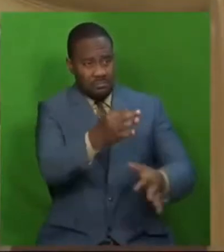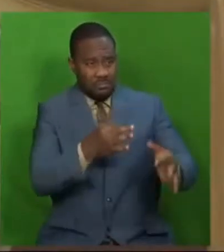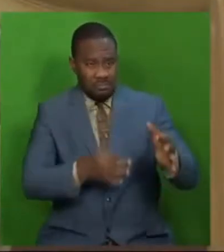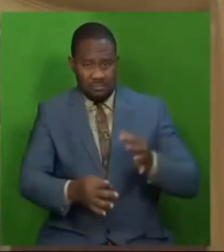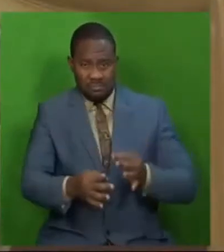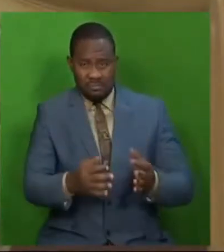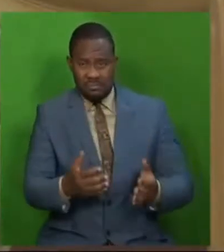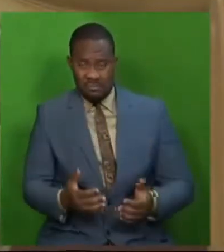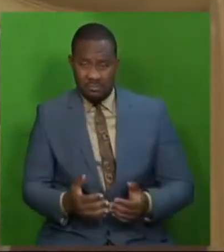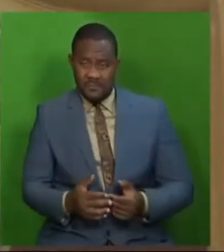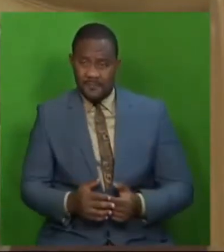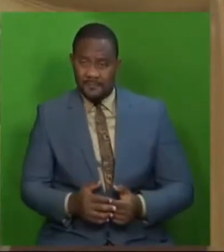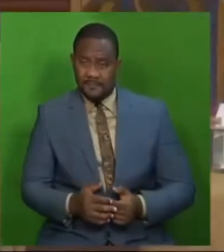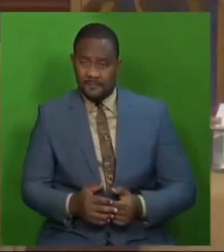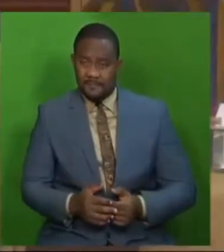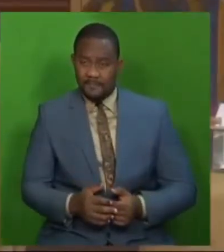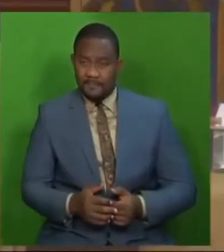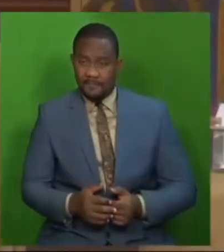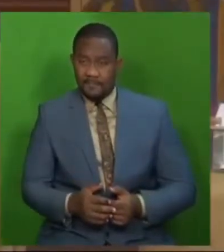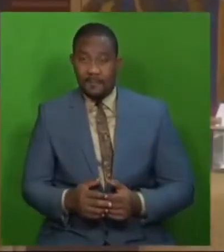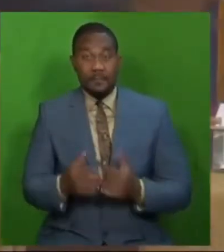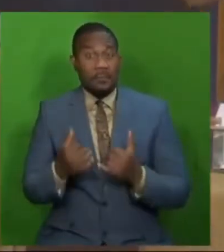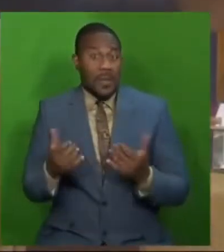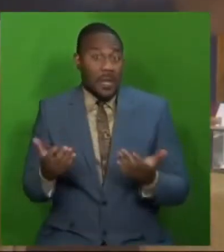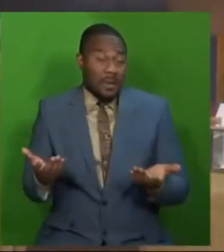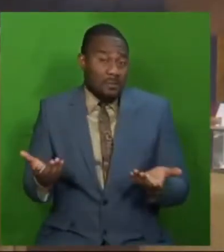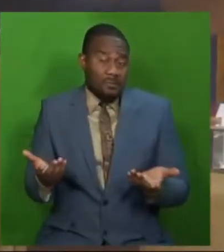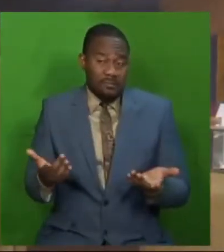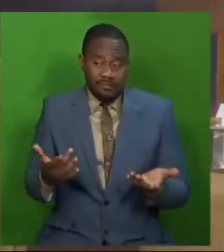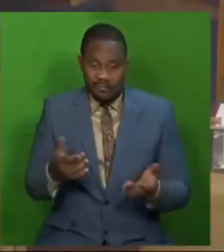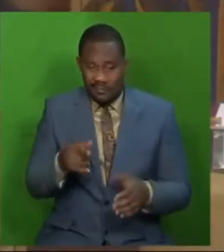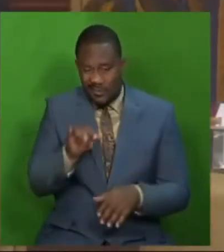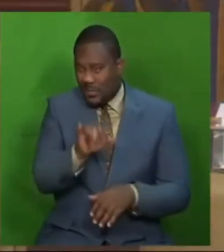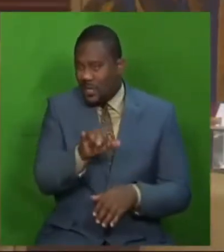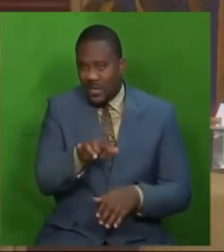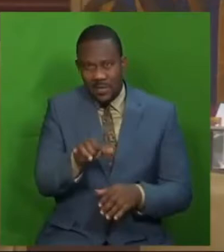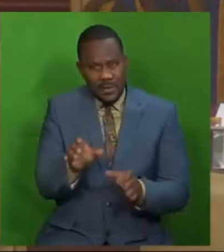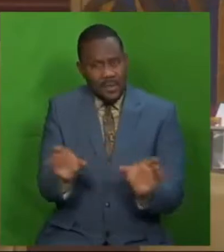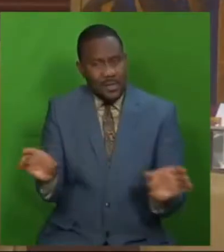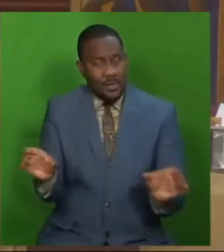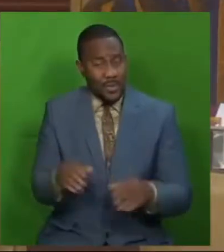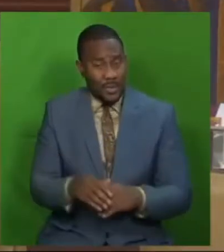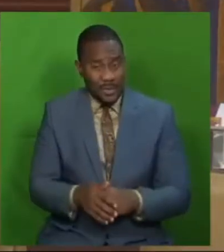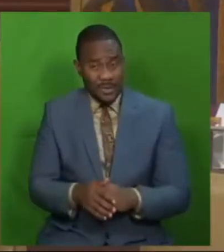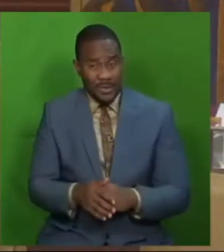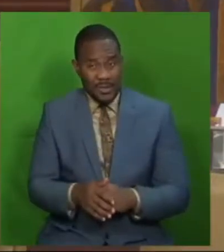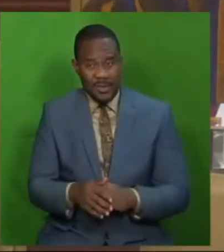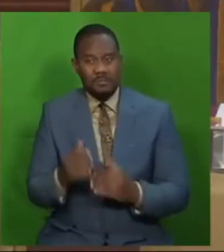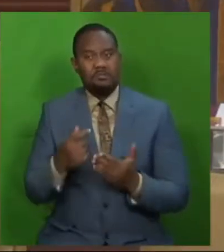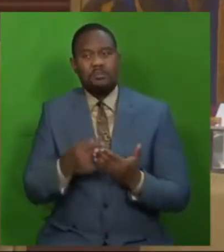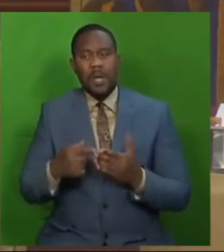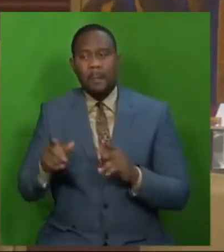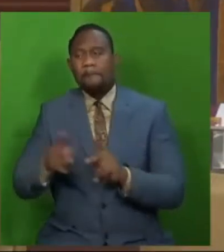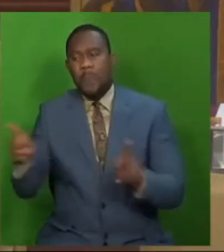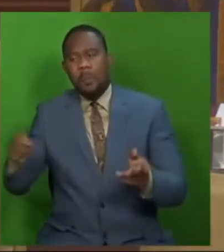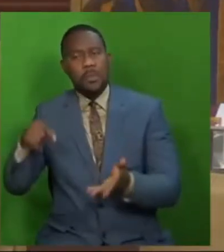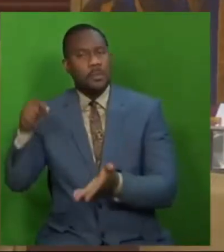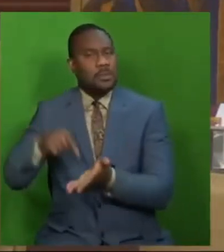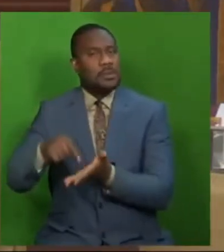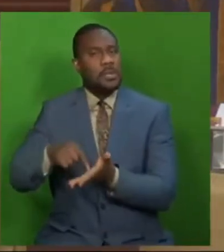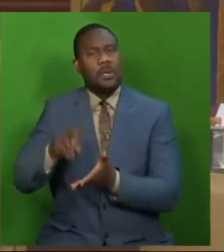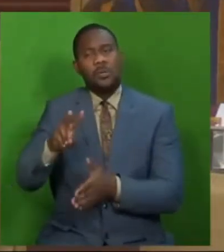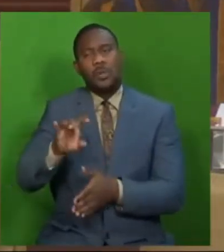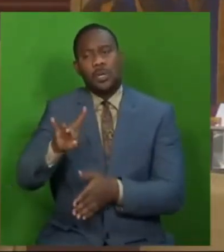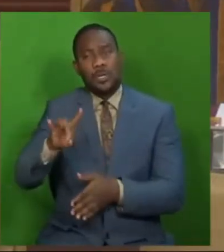our account. So we don't add them to the public debt. So now that we are talking about public debt at